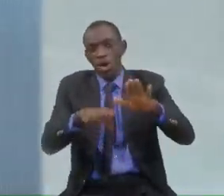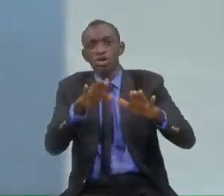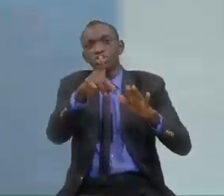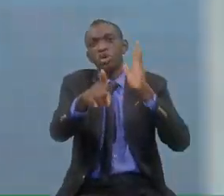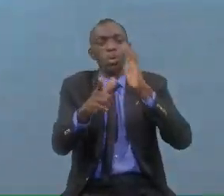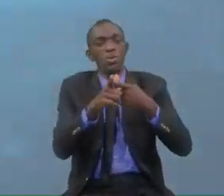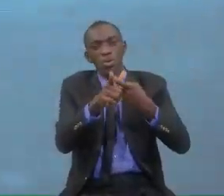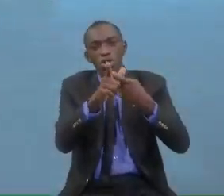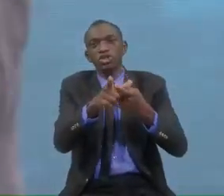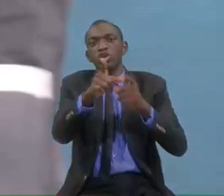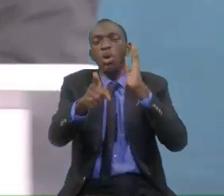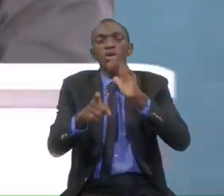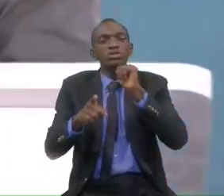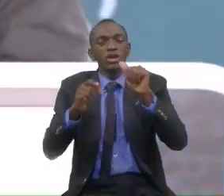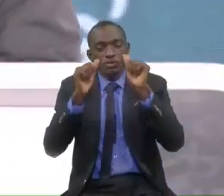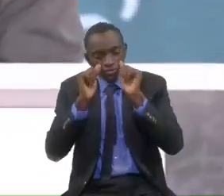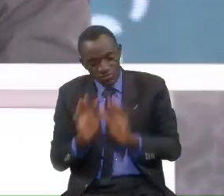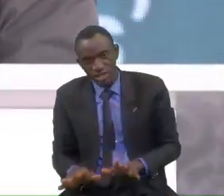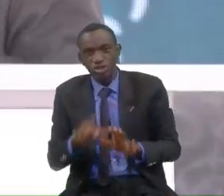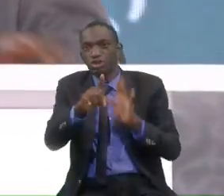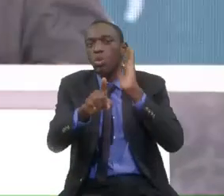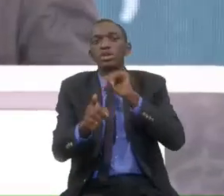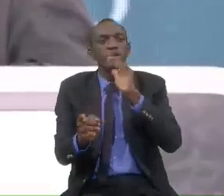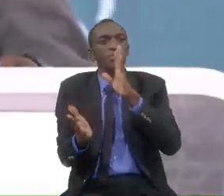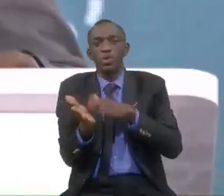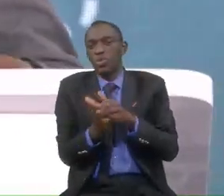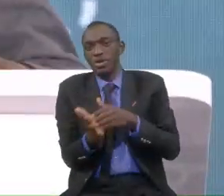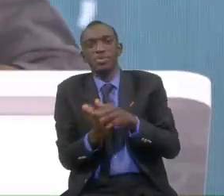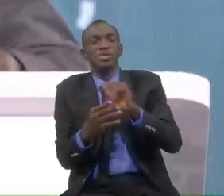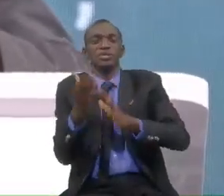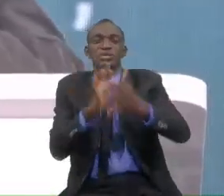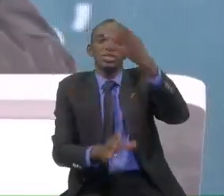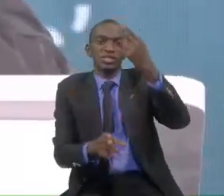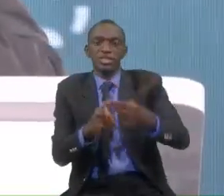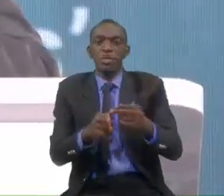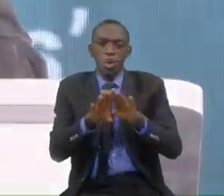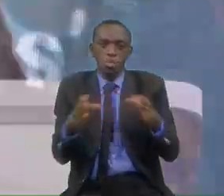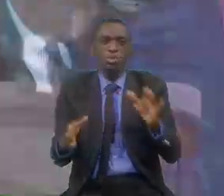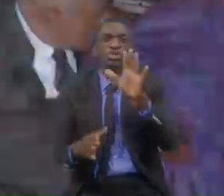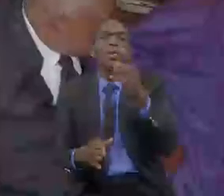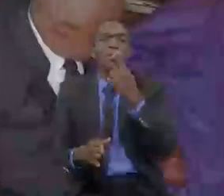faint, you'll not be weary. Open your mouth and talk to the Lord in prayer.